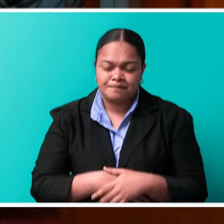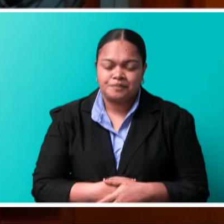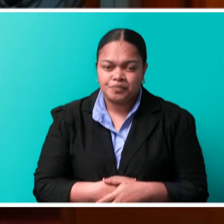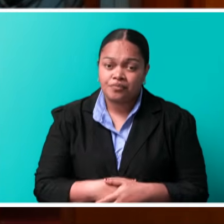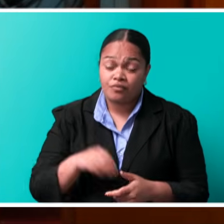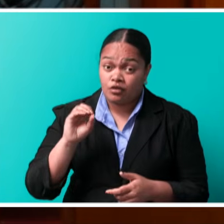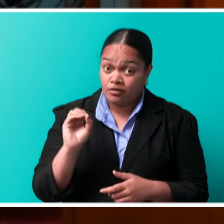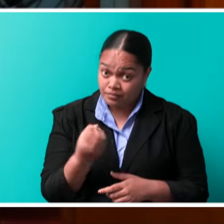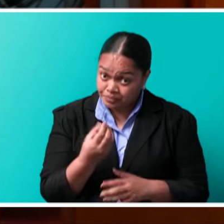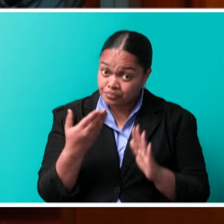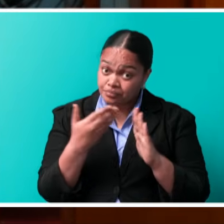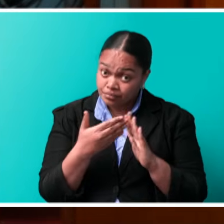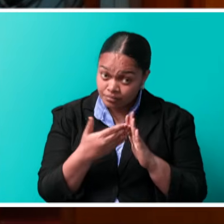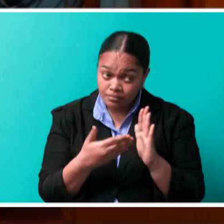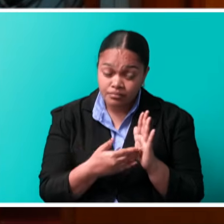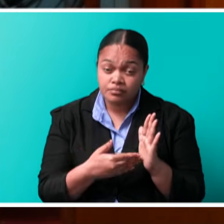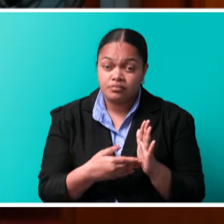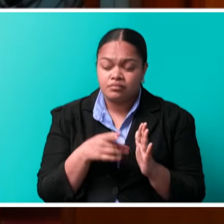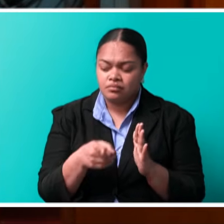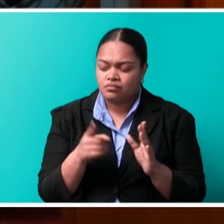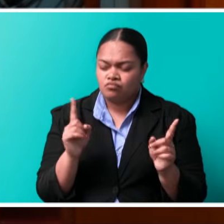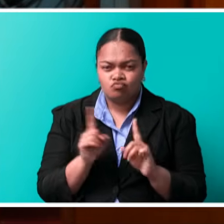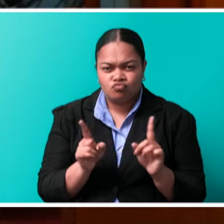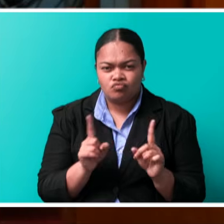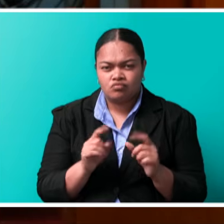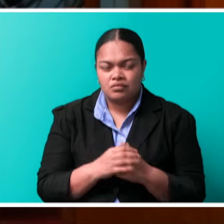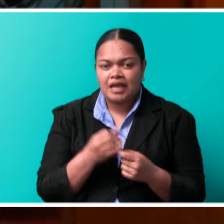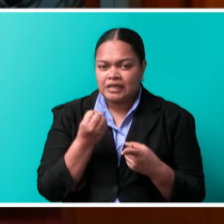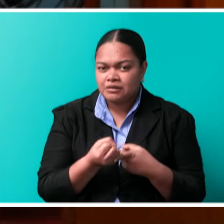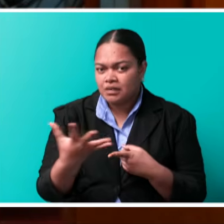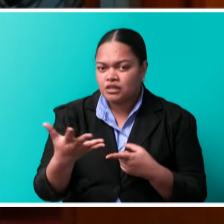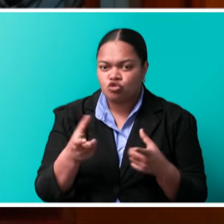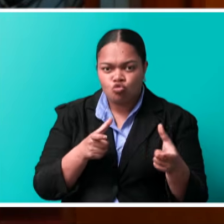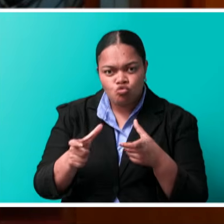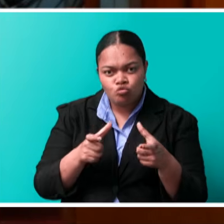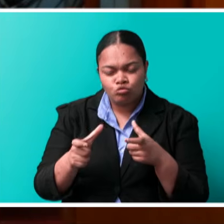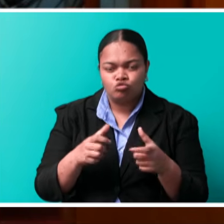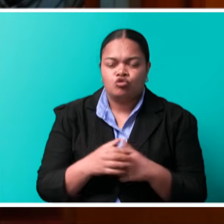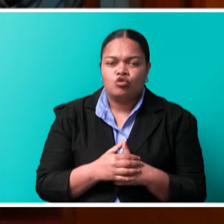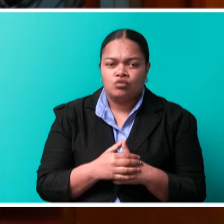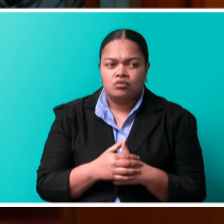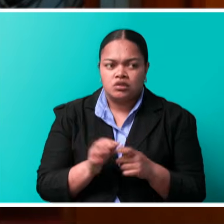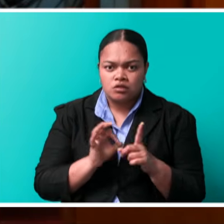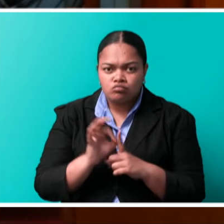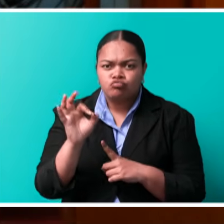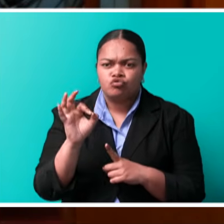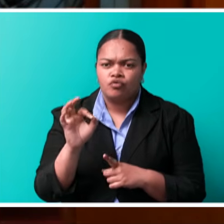budget focuses on strengthening expenditure management, improving public sector